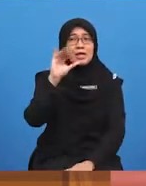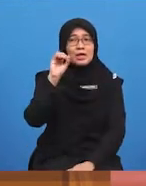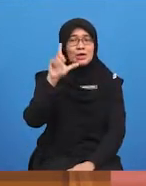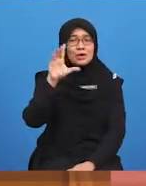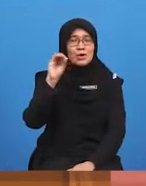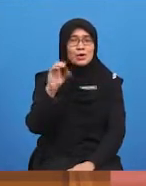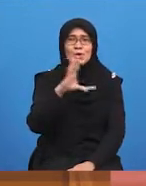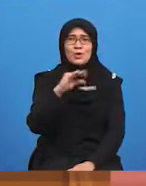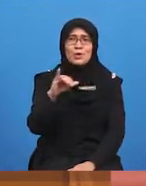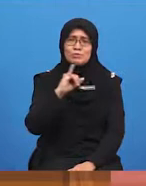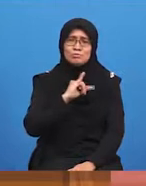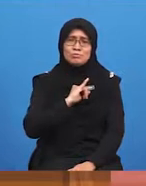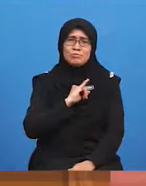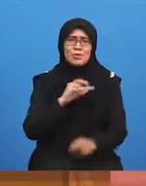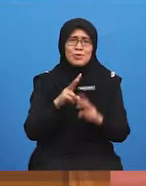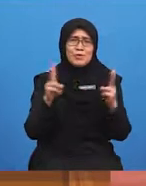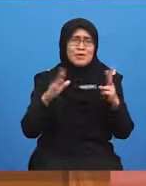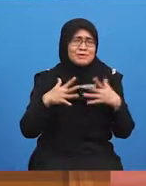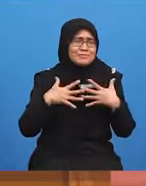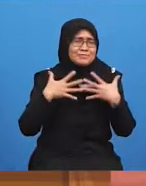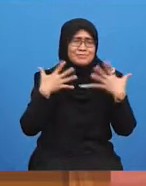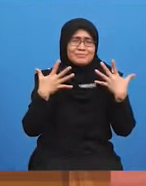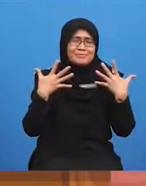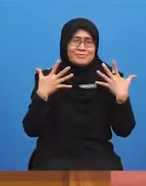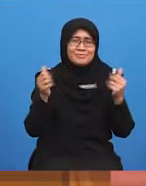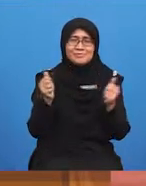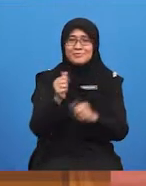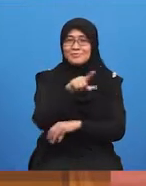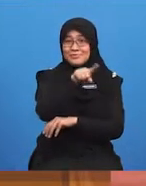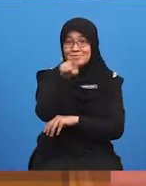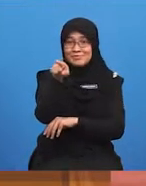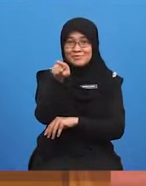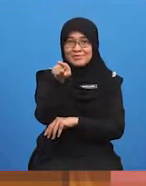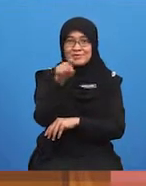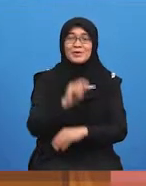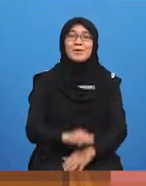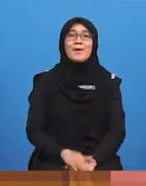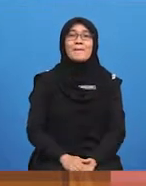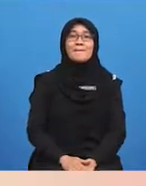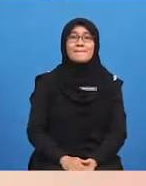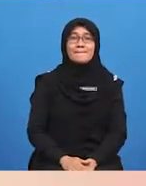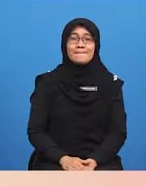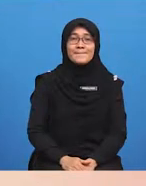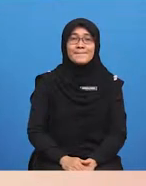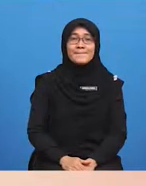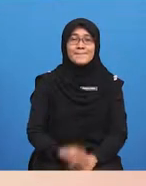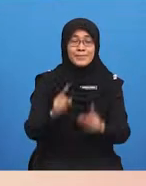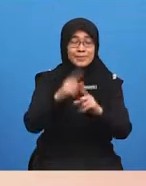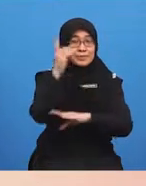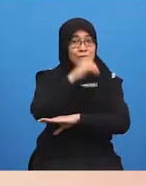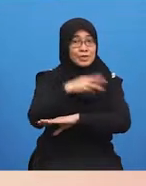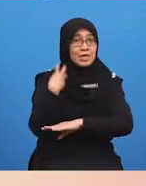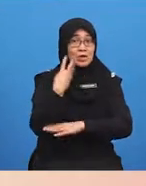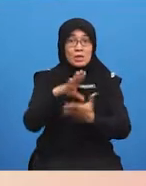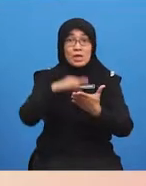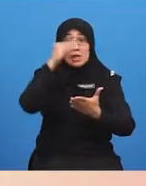and I are so proud of you. Yolo, before we say goodbye, what did we learn today? In today's